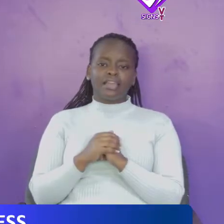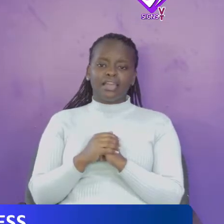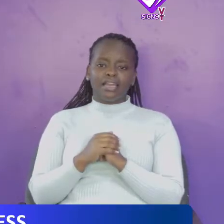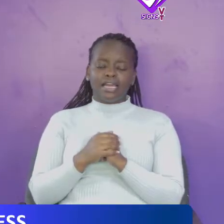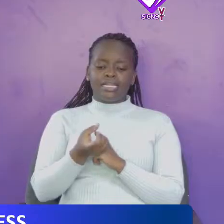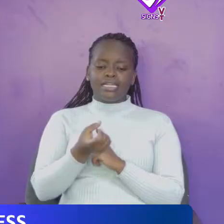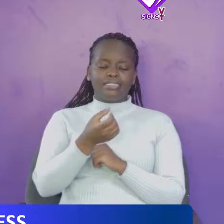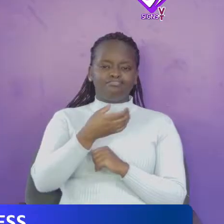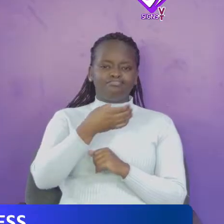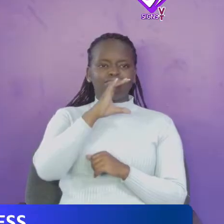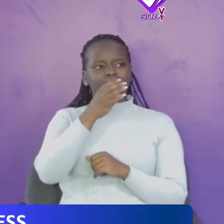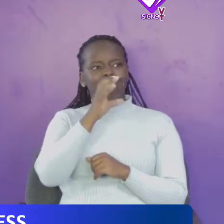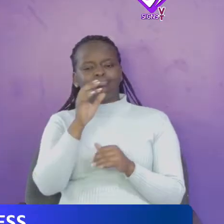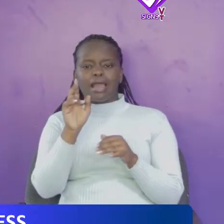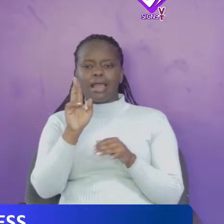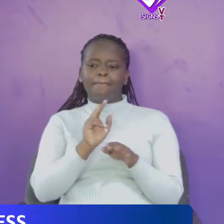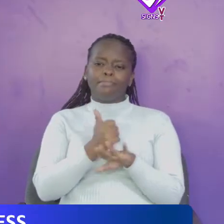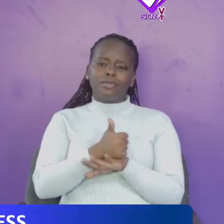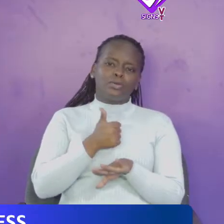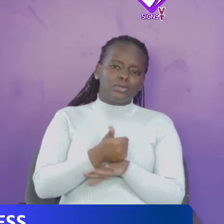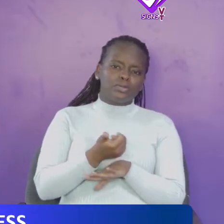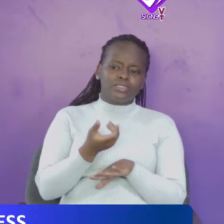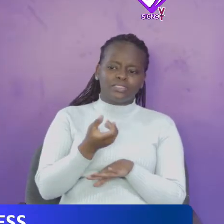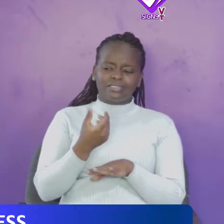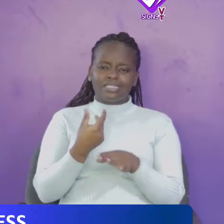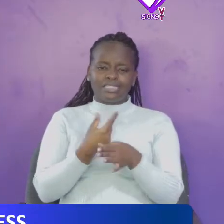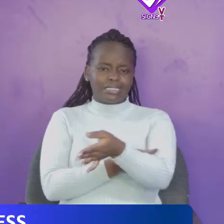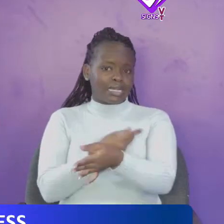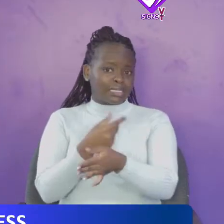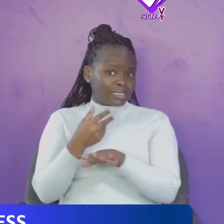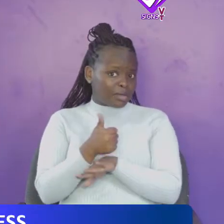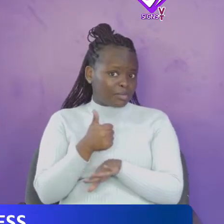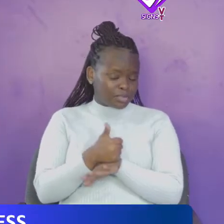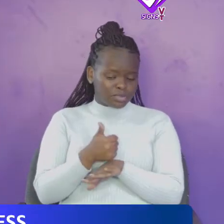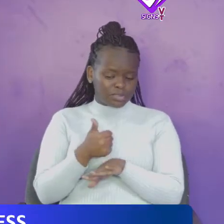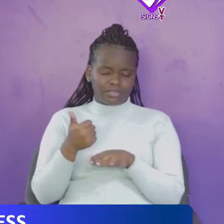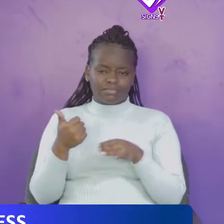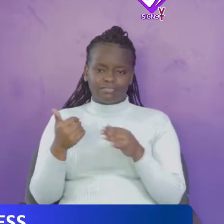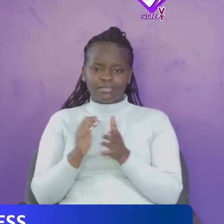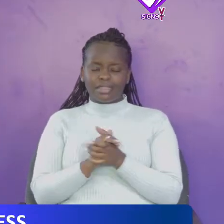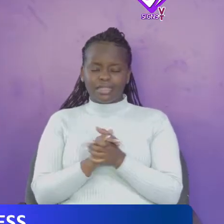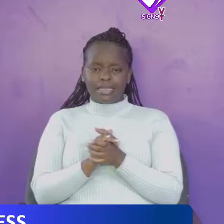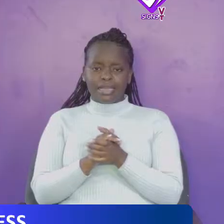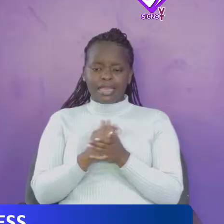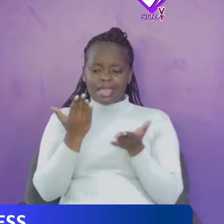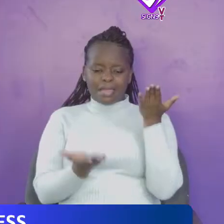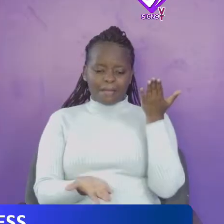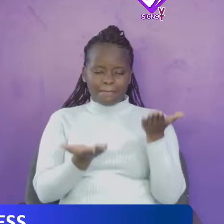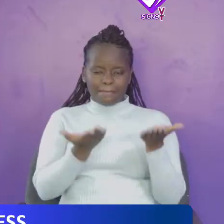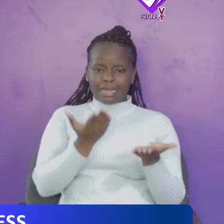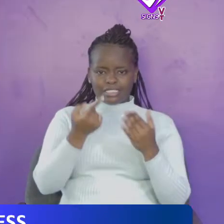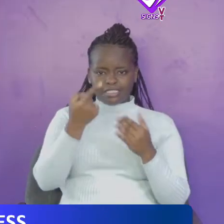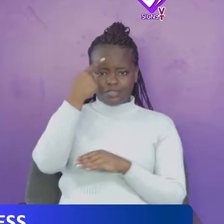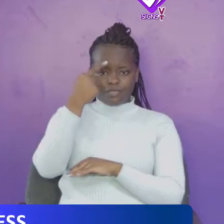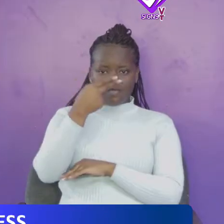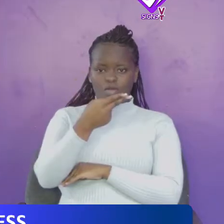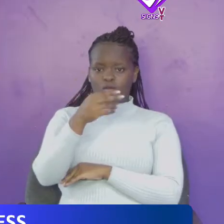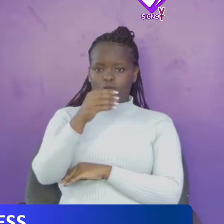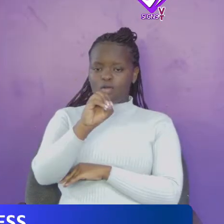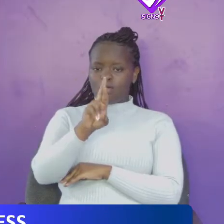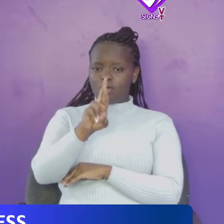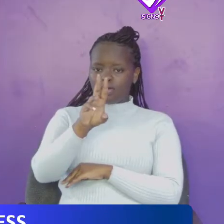infections, typhoid can also contribute to it. Hormonal imbalance, which we have already established over the years, because